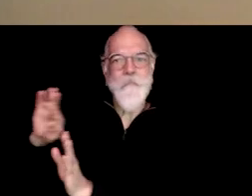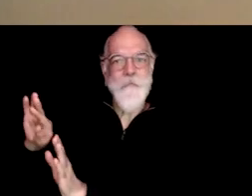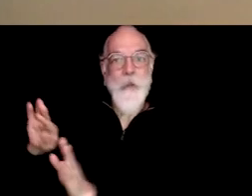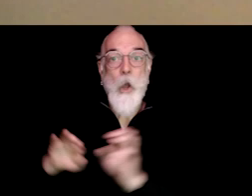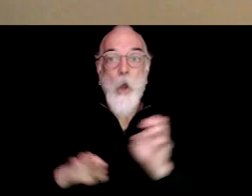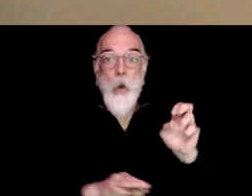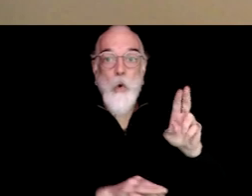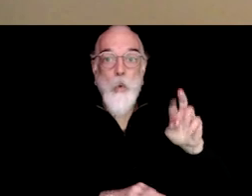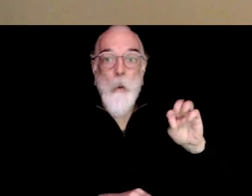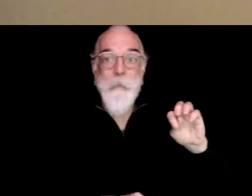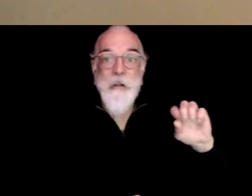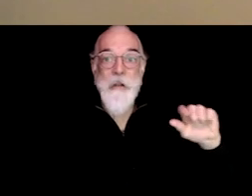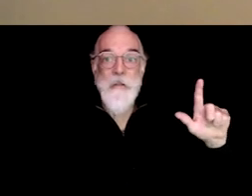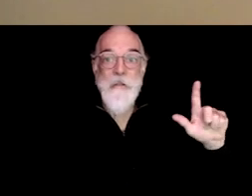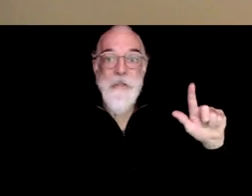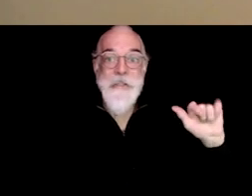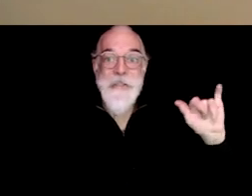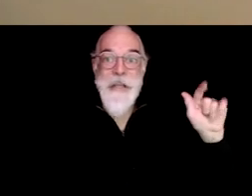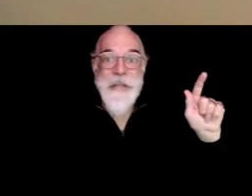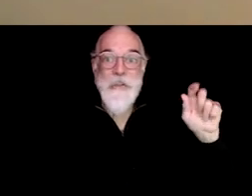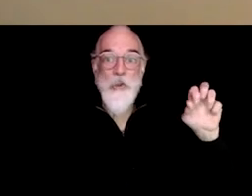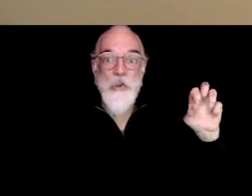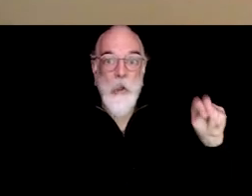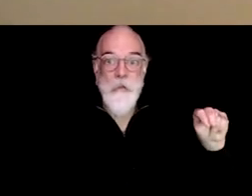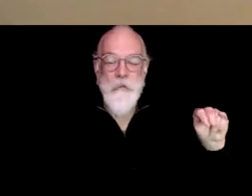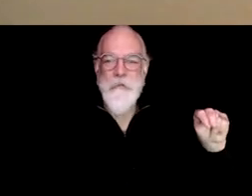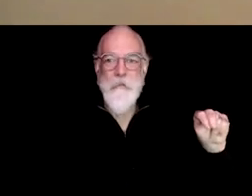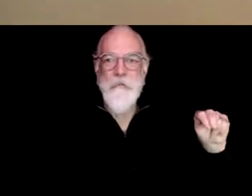the criminalization,